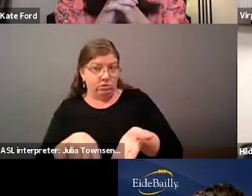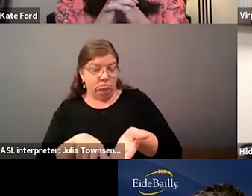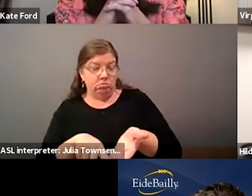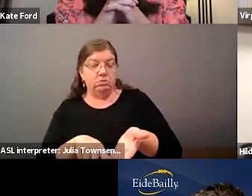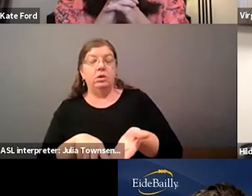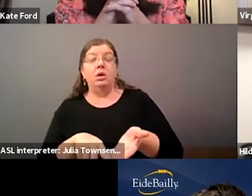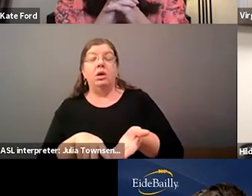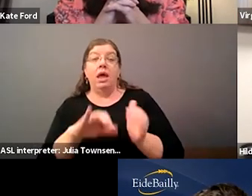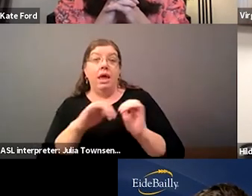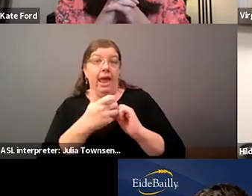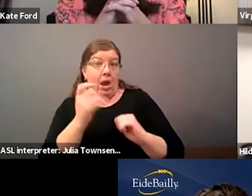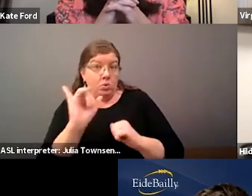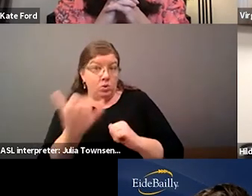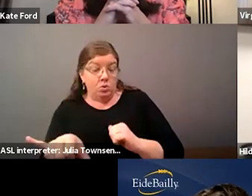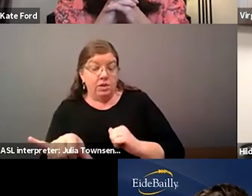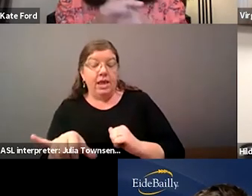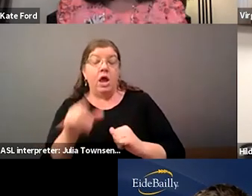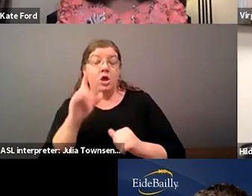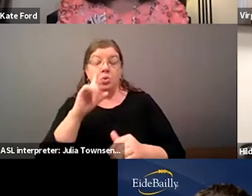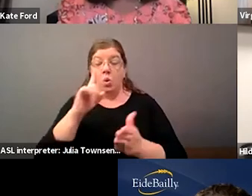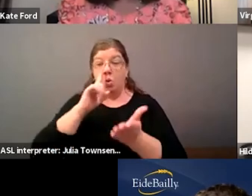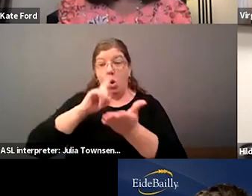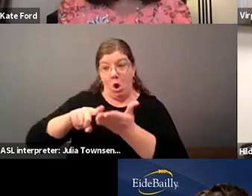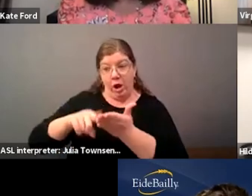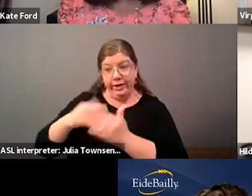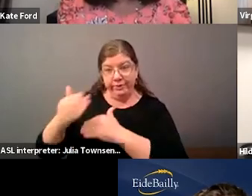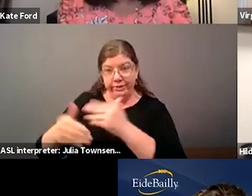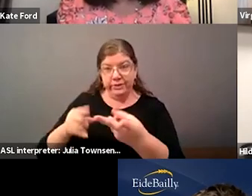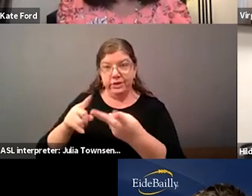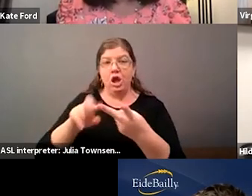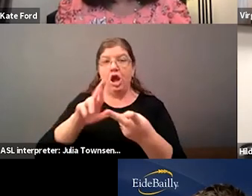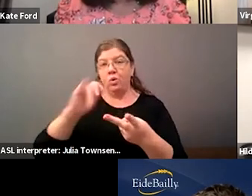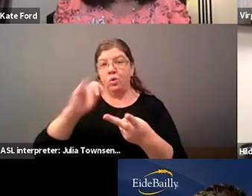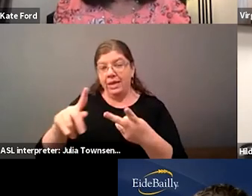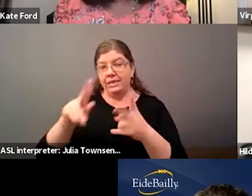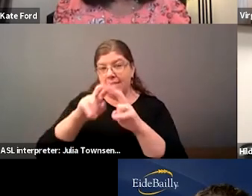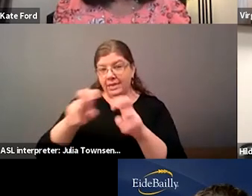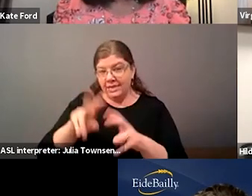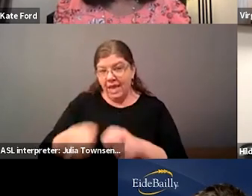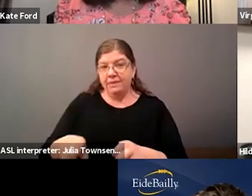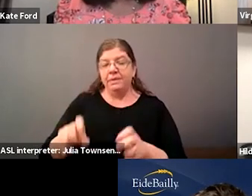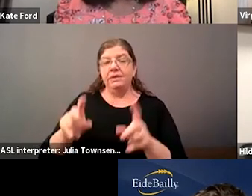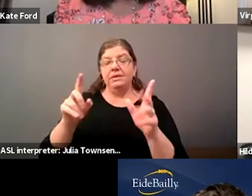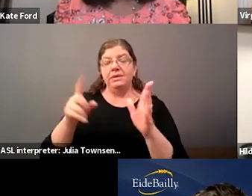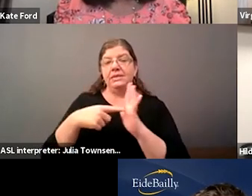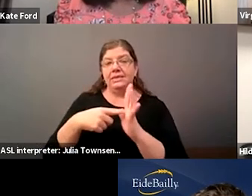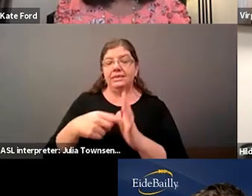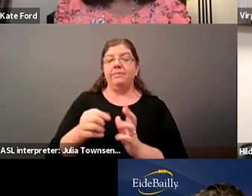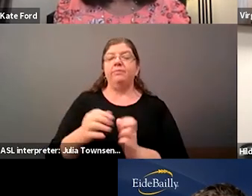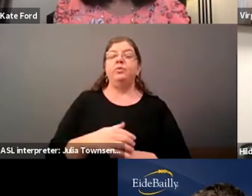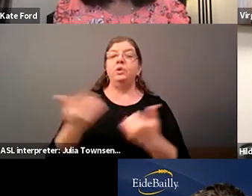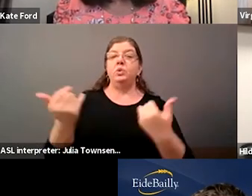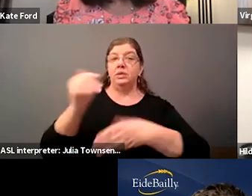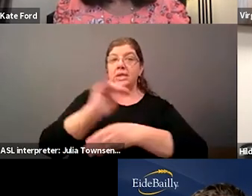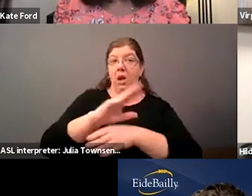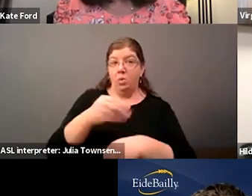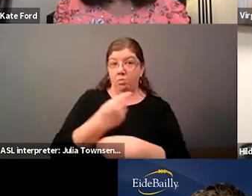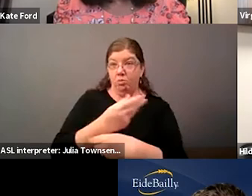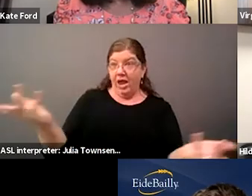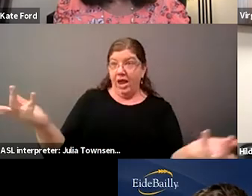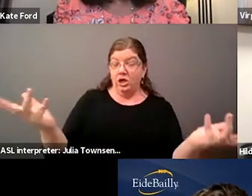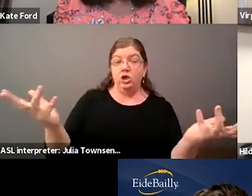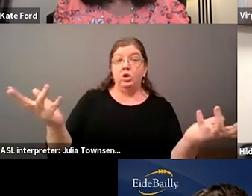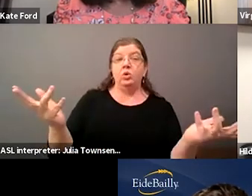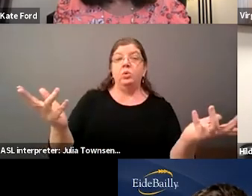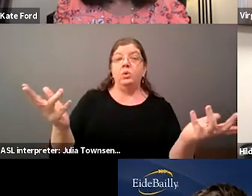through our audit procedures risk assessment sampling techniques and you know tonight we're providing you with